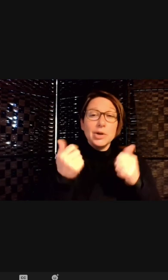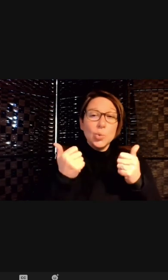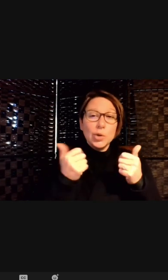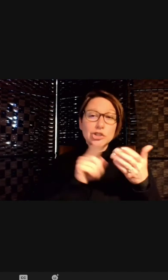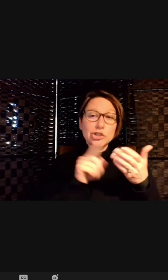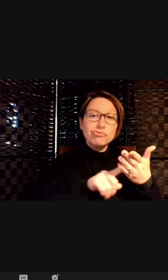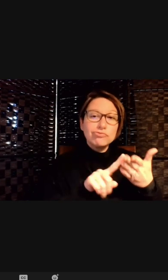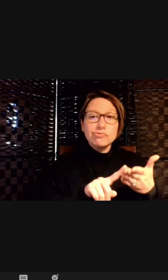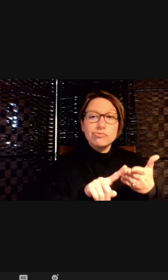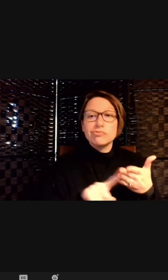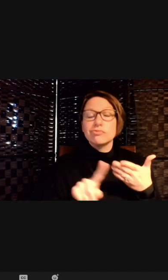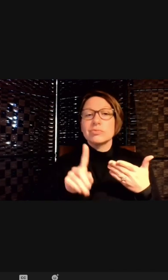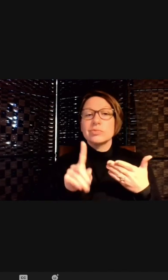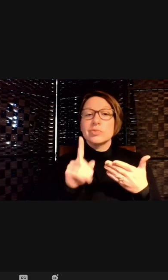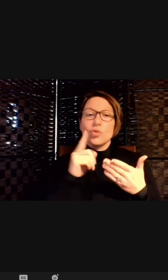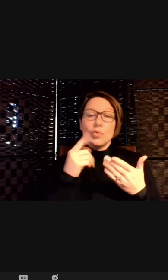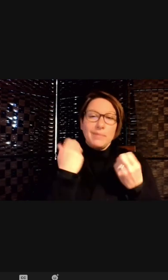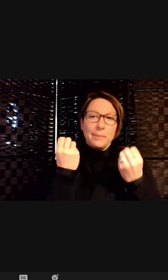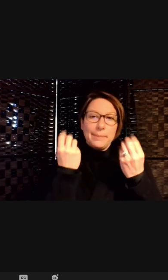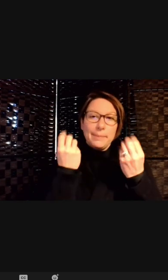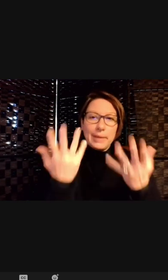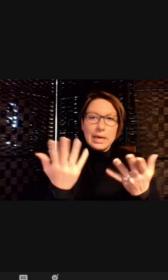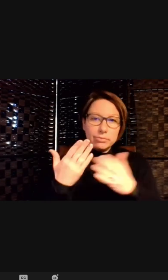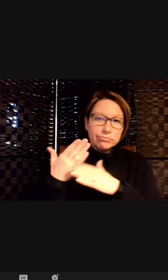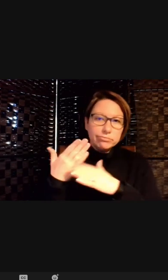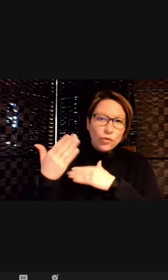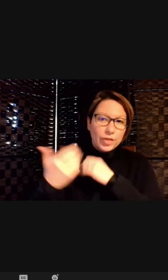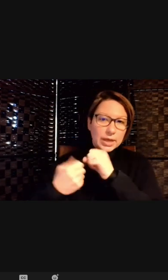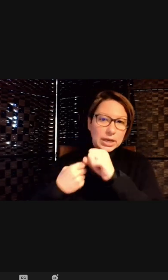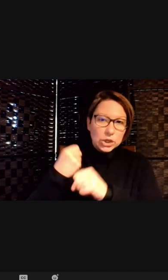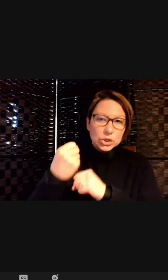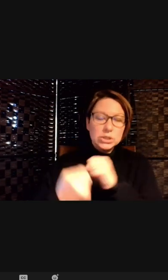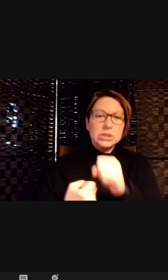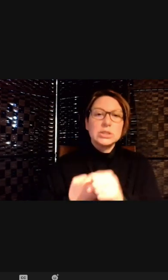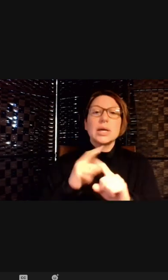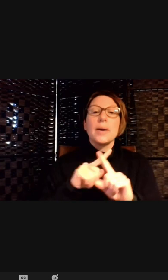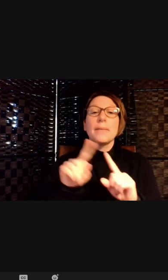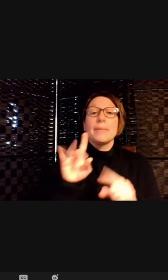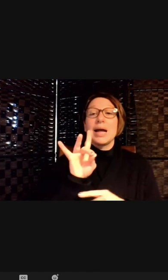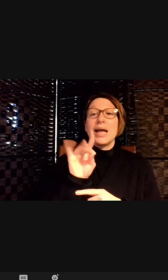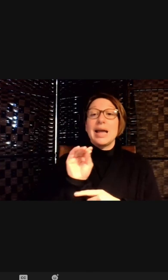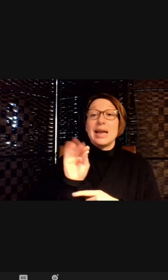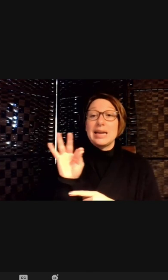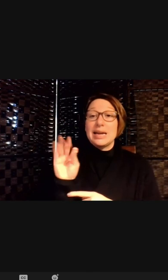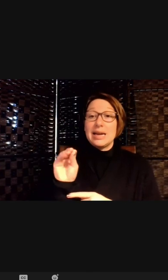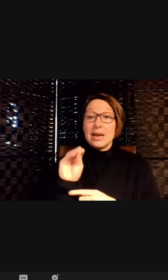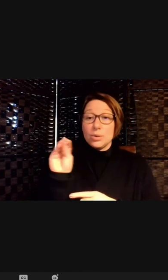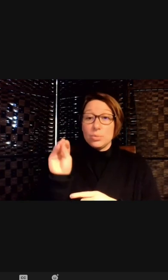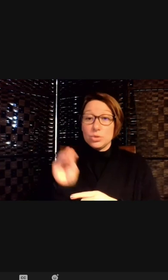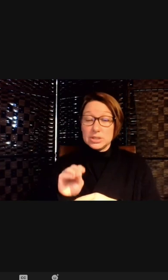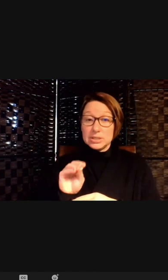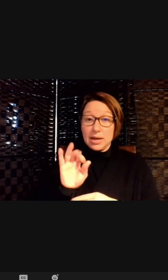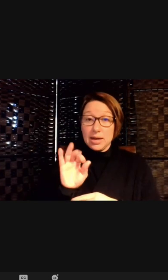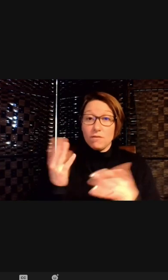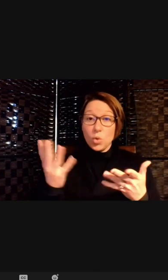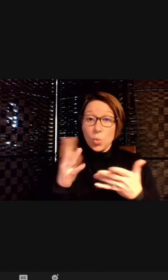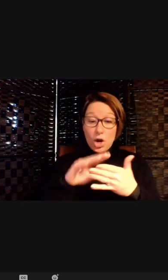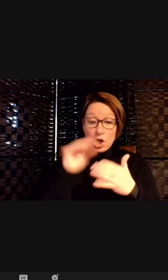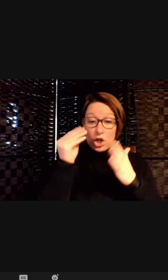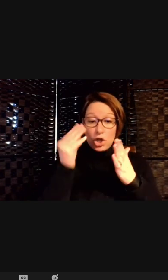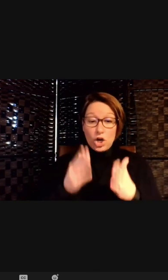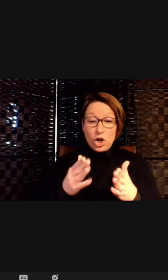at, there's several out there over the years, but if they say that 80 to 90% of what a learner learns is through vision.